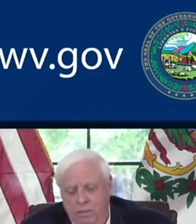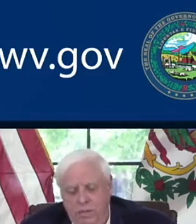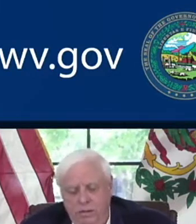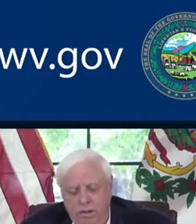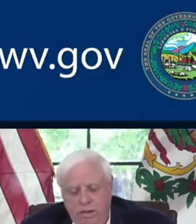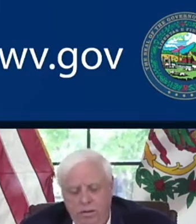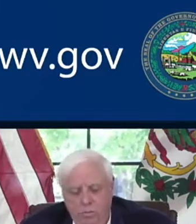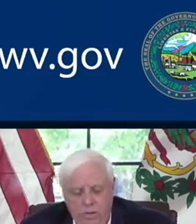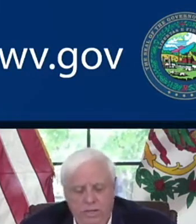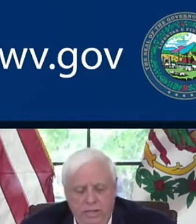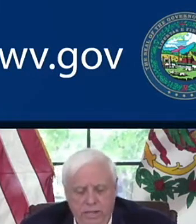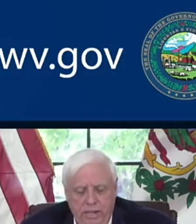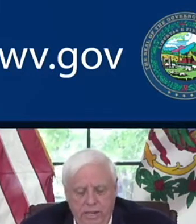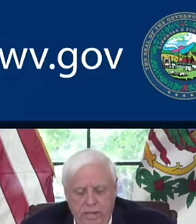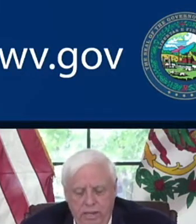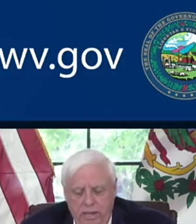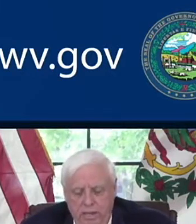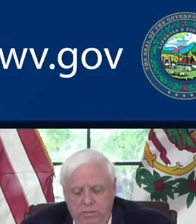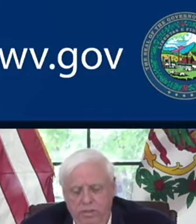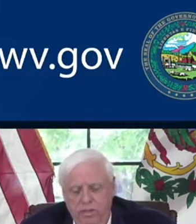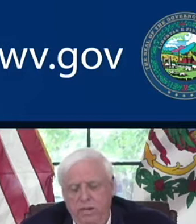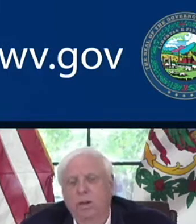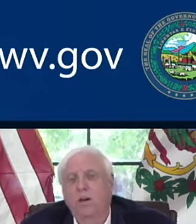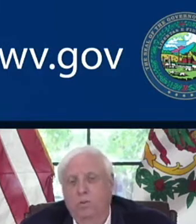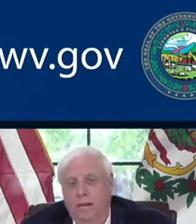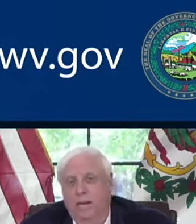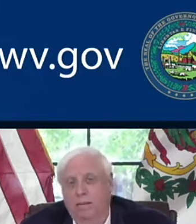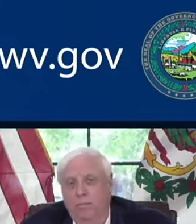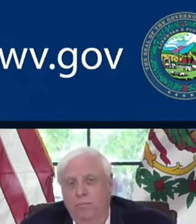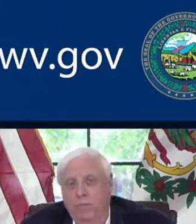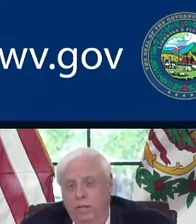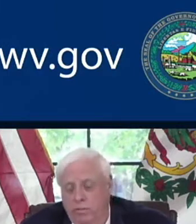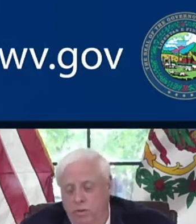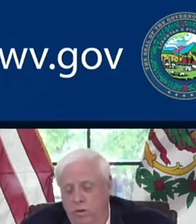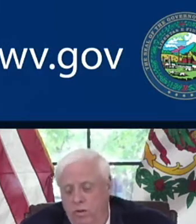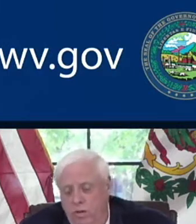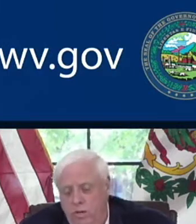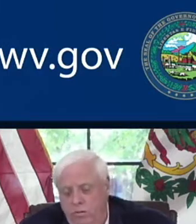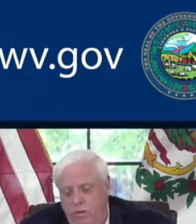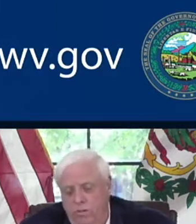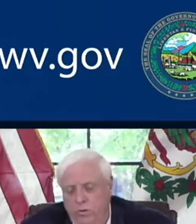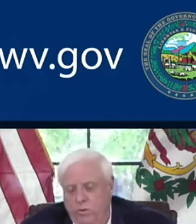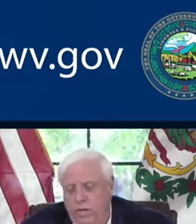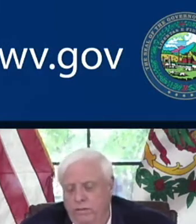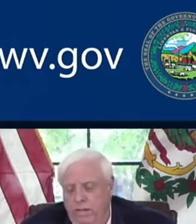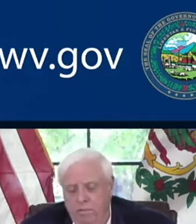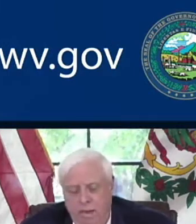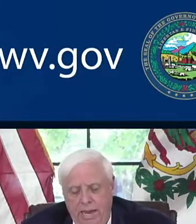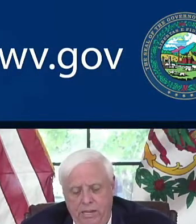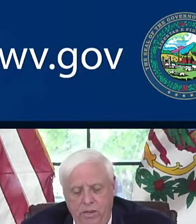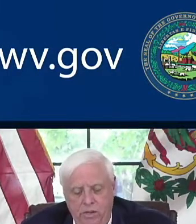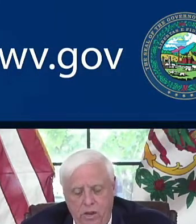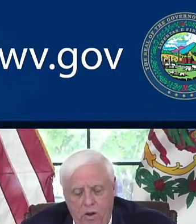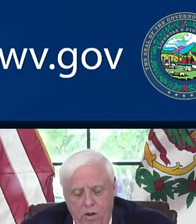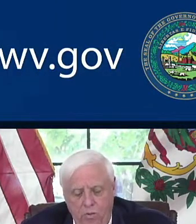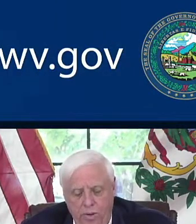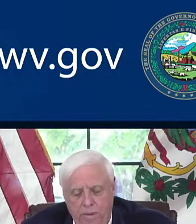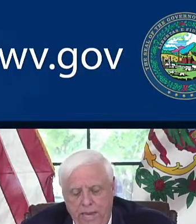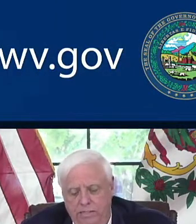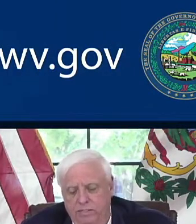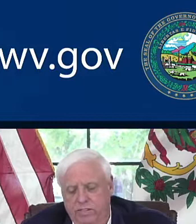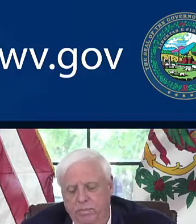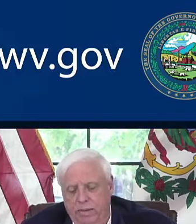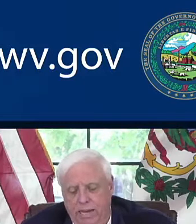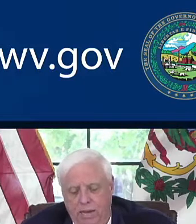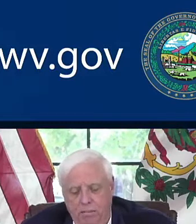as it's been really in a long time. And so So if you'll trace that back, you can go all the way